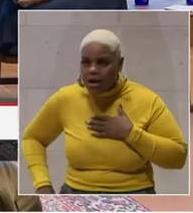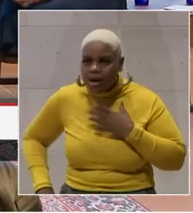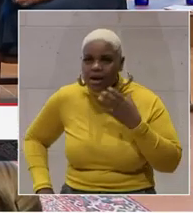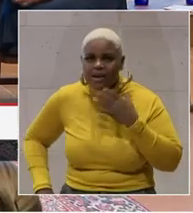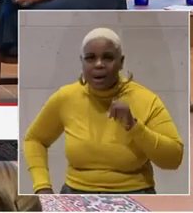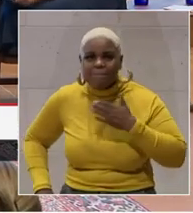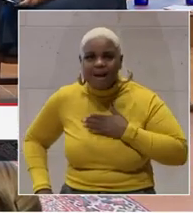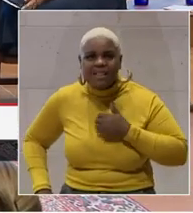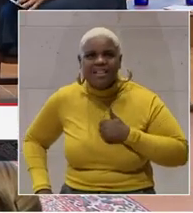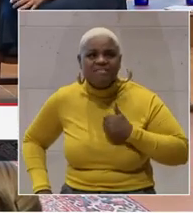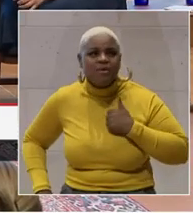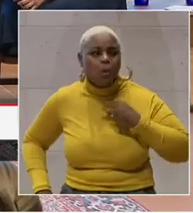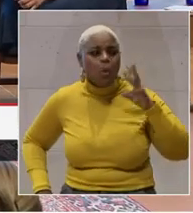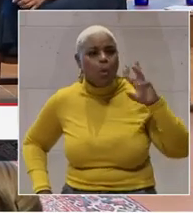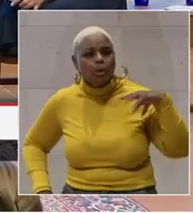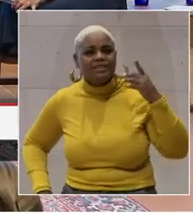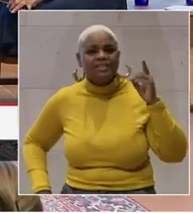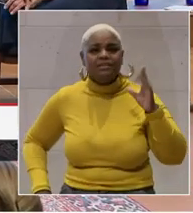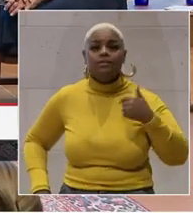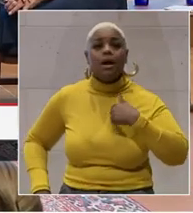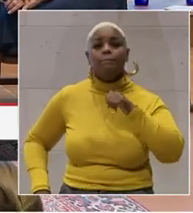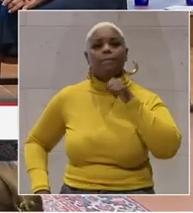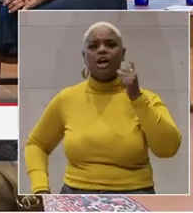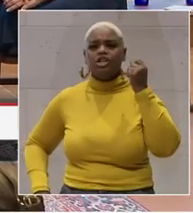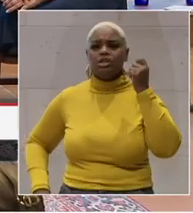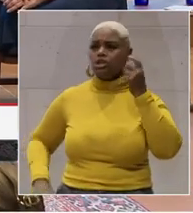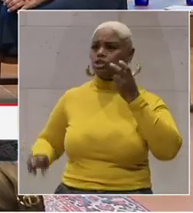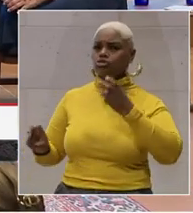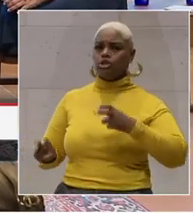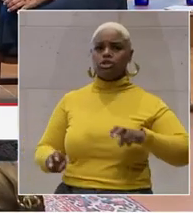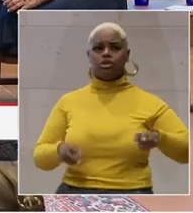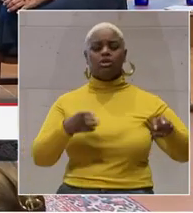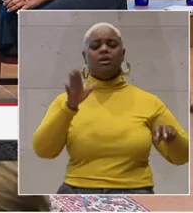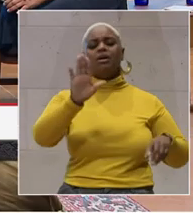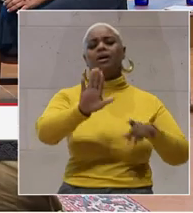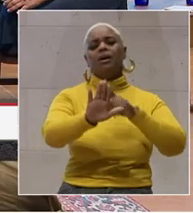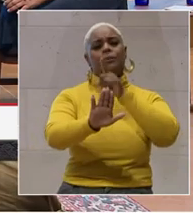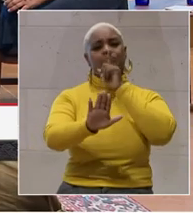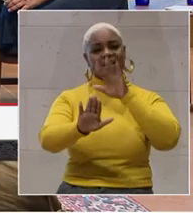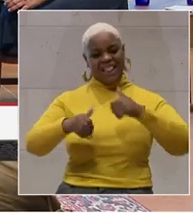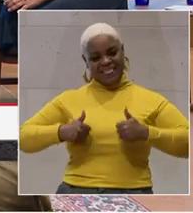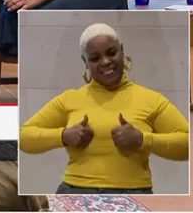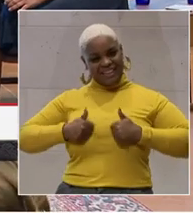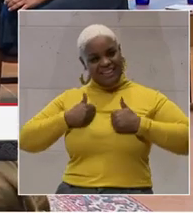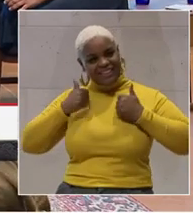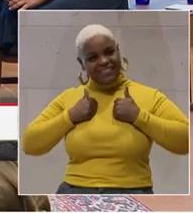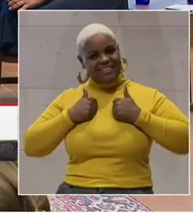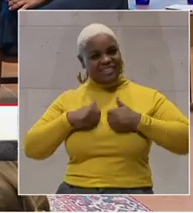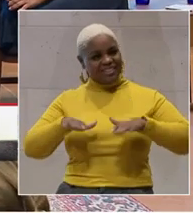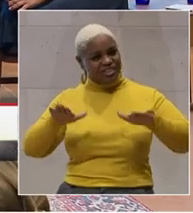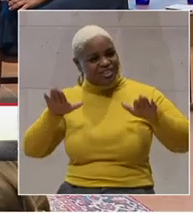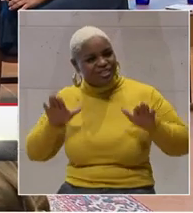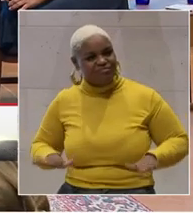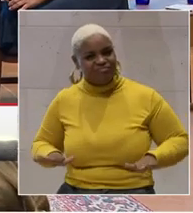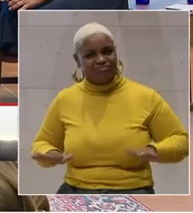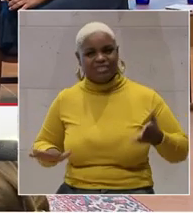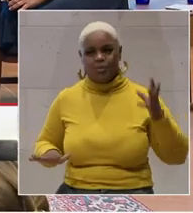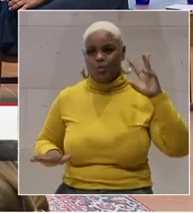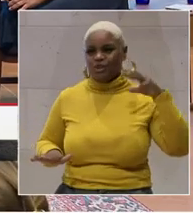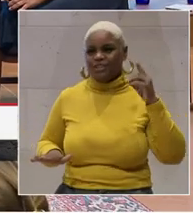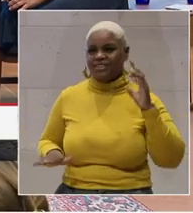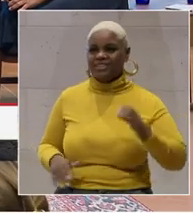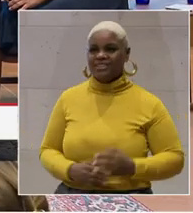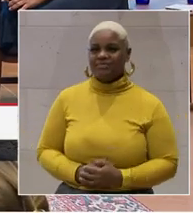just don't transition through. And as well, this example here today, we're going to learn